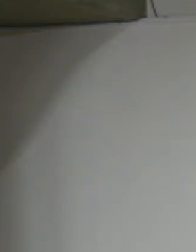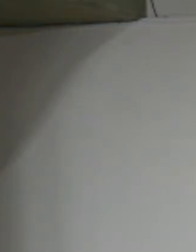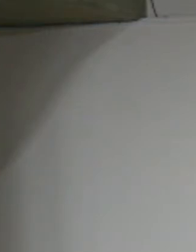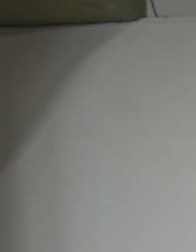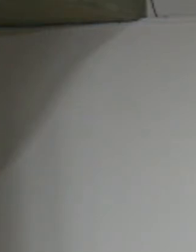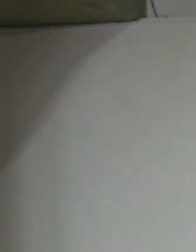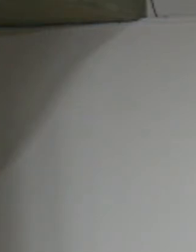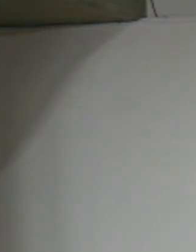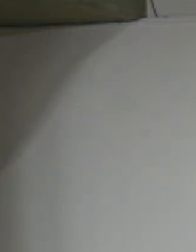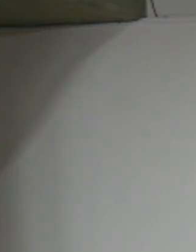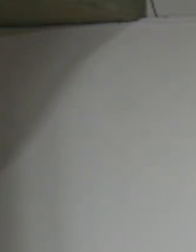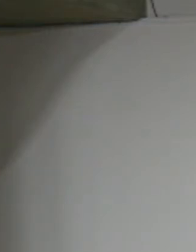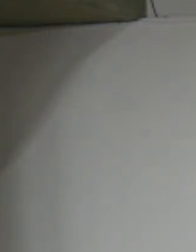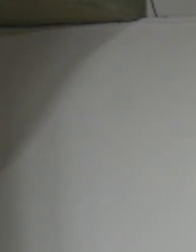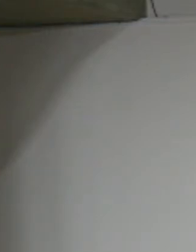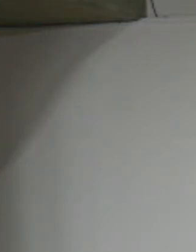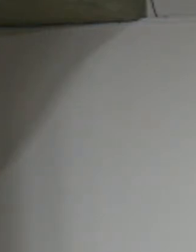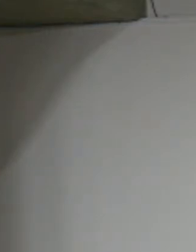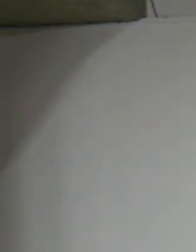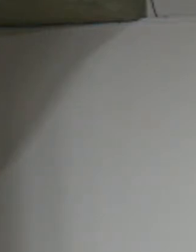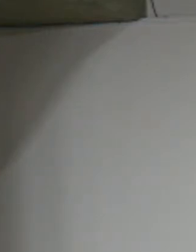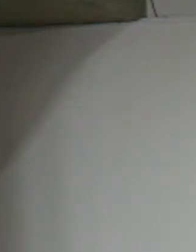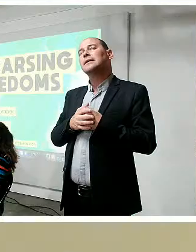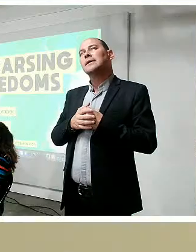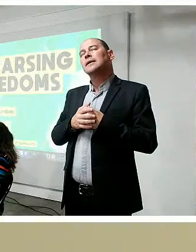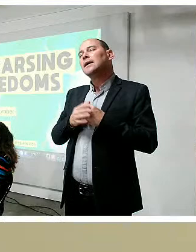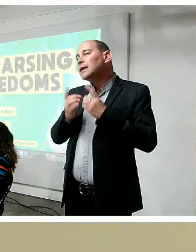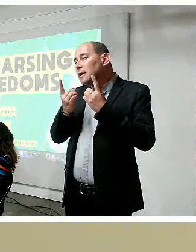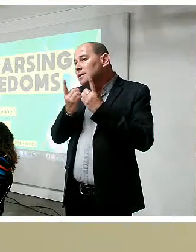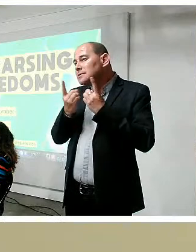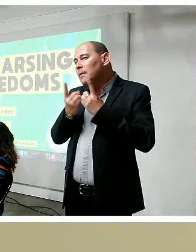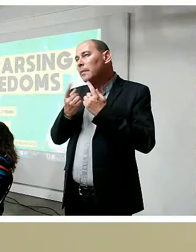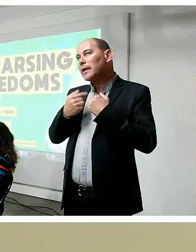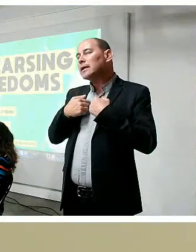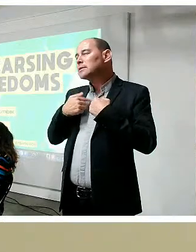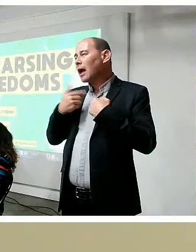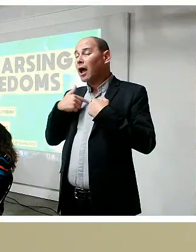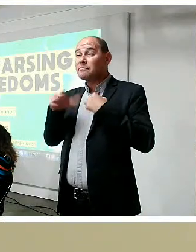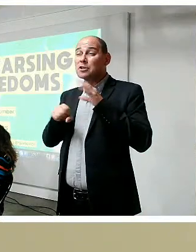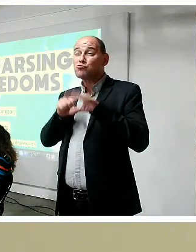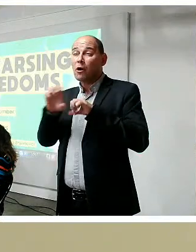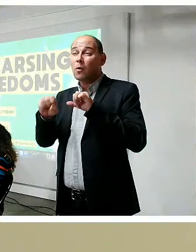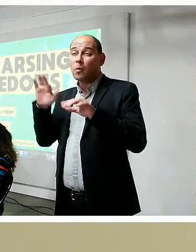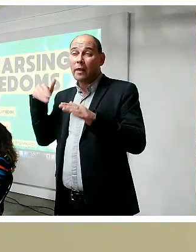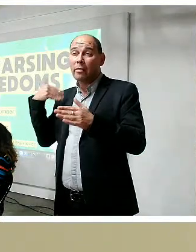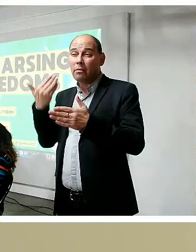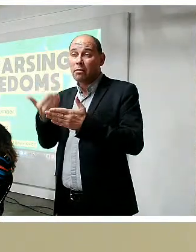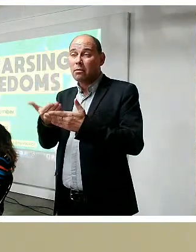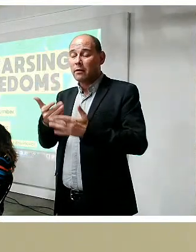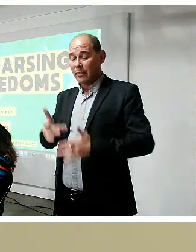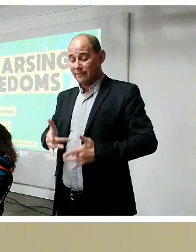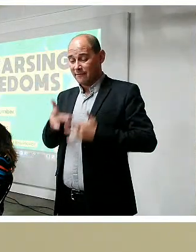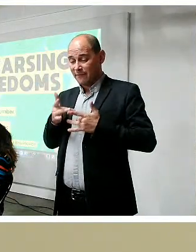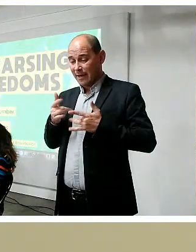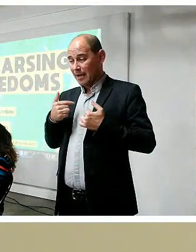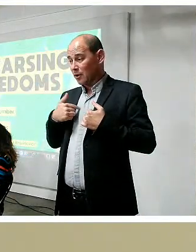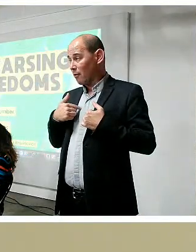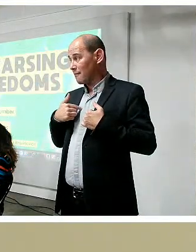I think it's something that I've also struggled with, just that thing of being like,